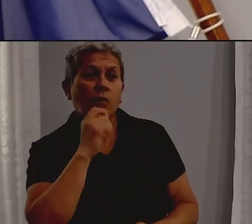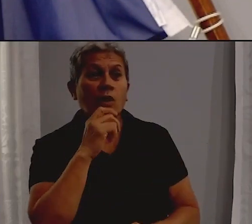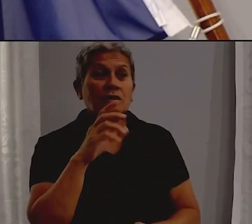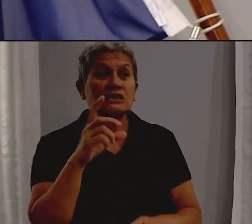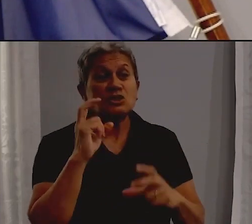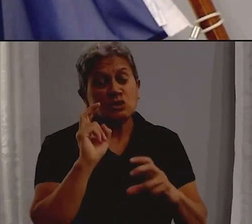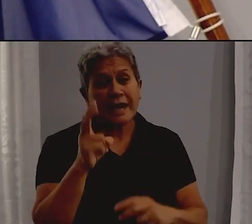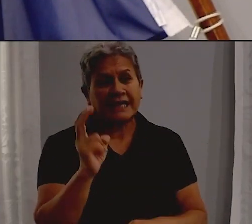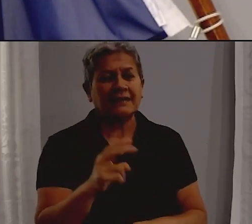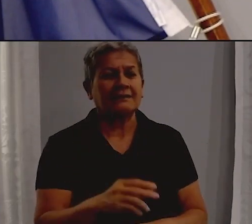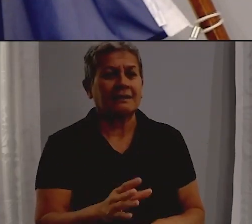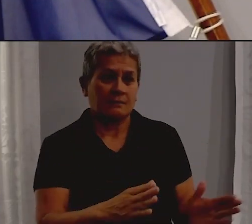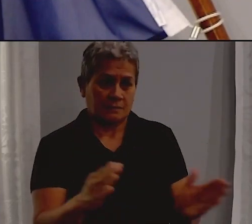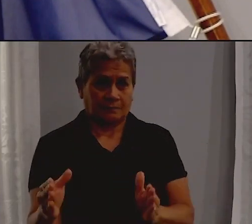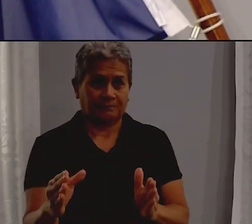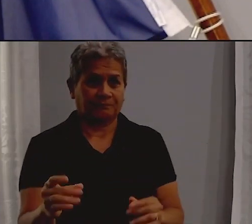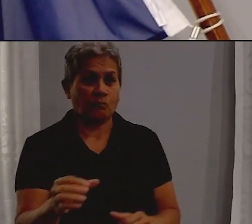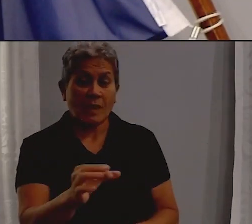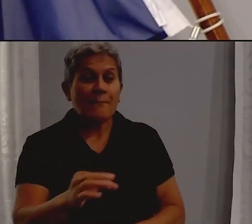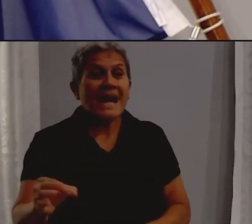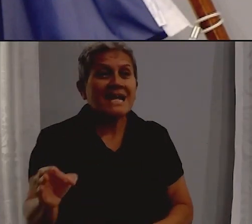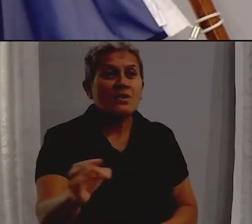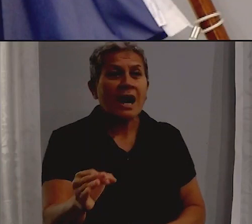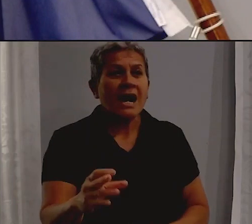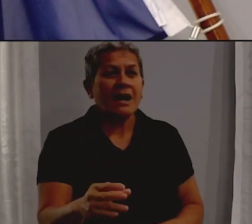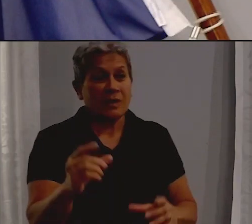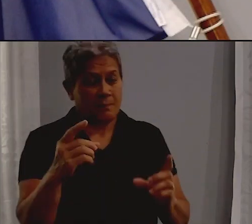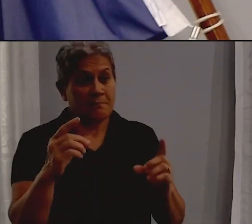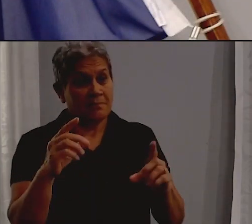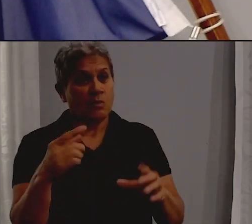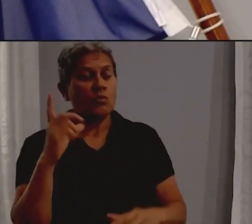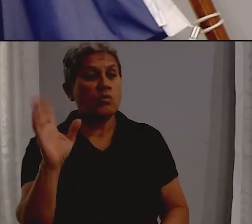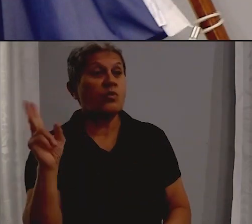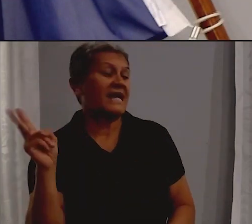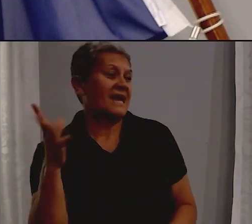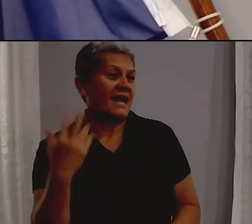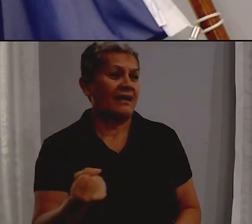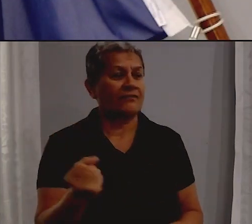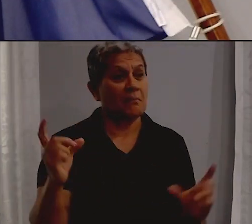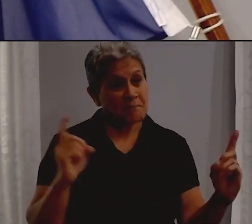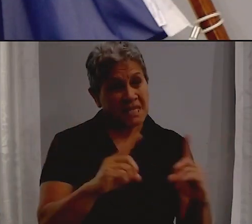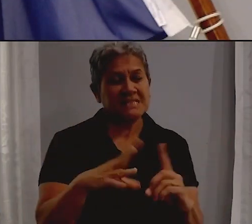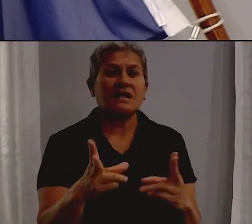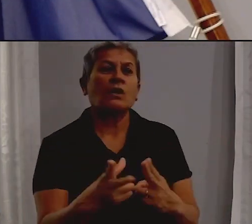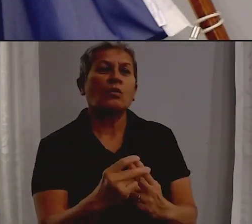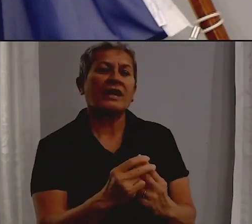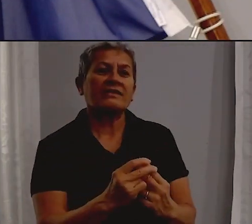Pāinua, and after consultations with the island governments, travel will be organised around 2